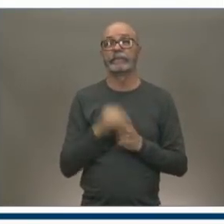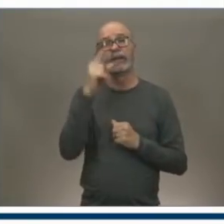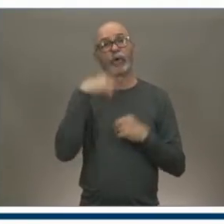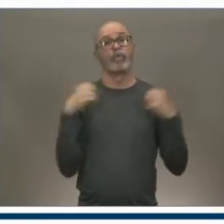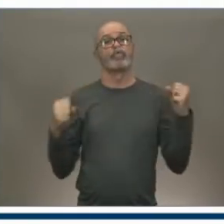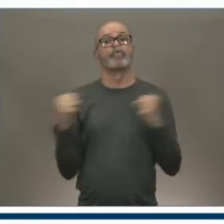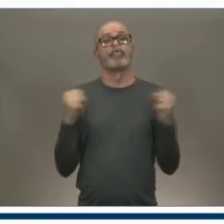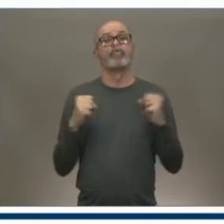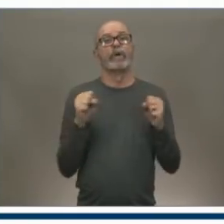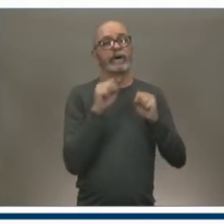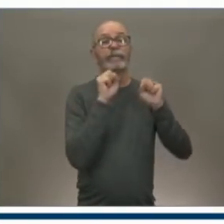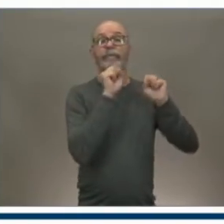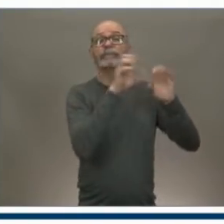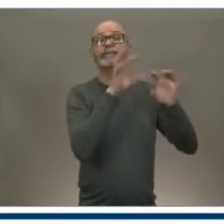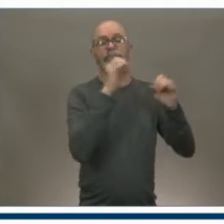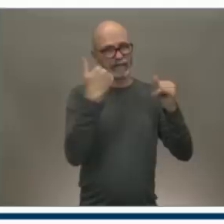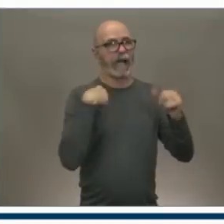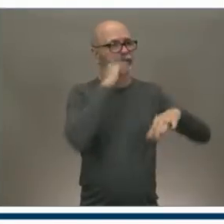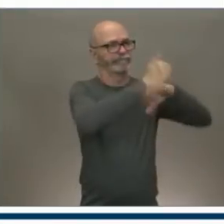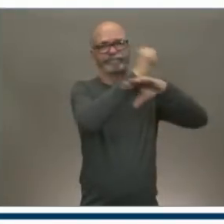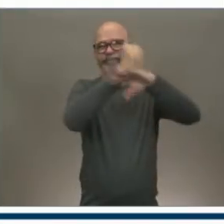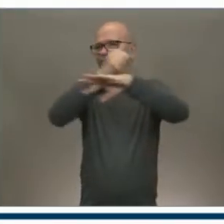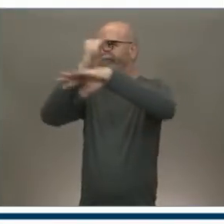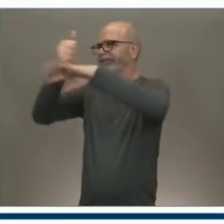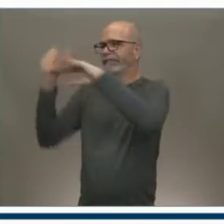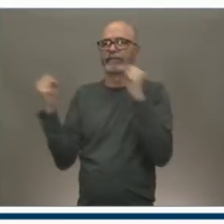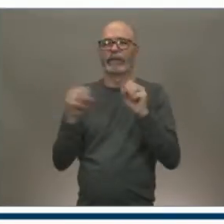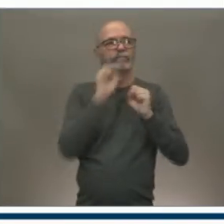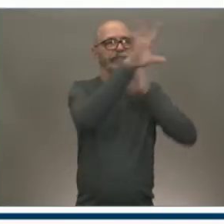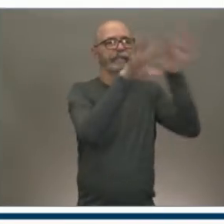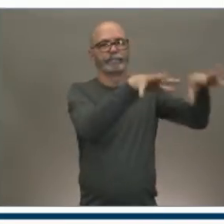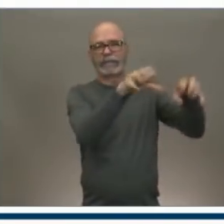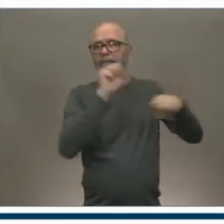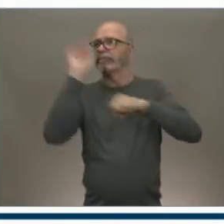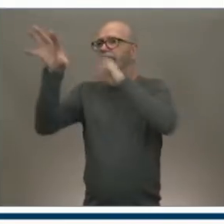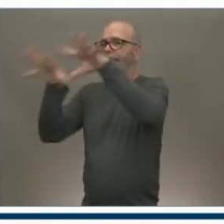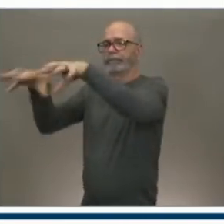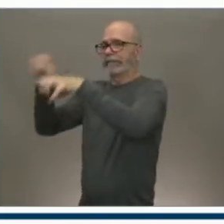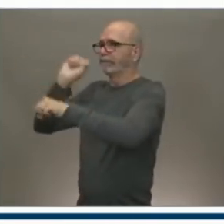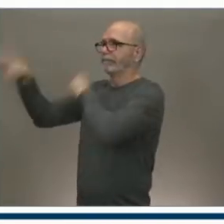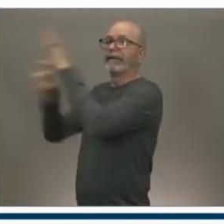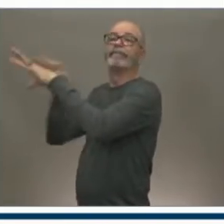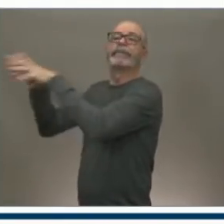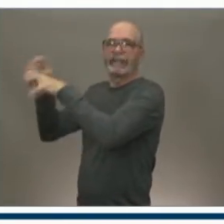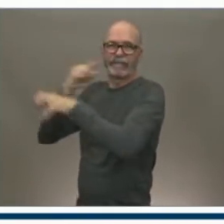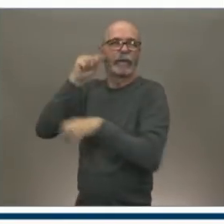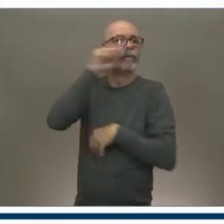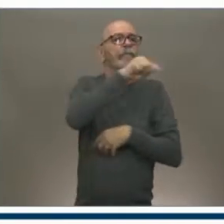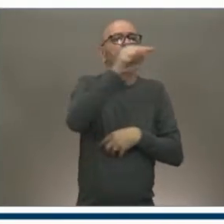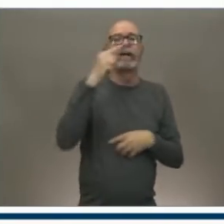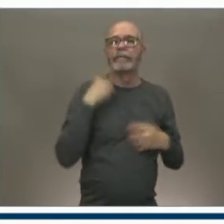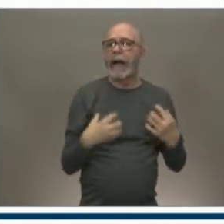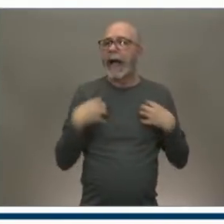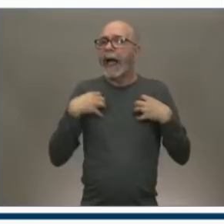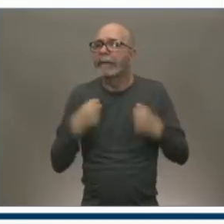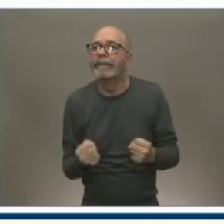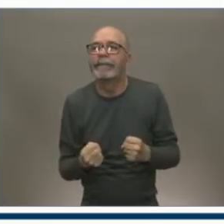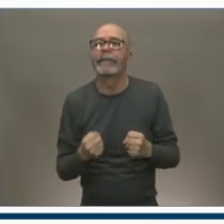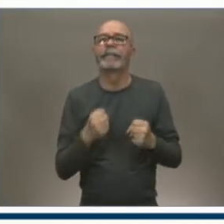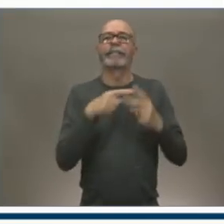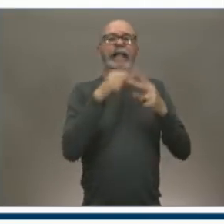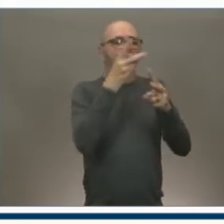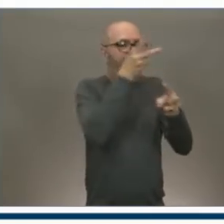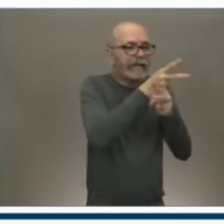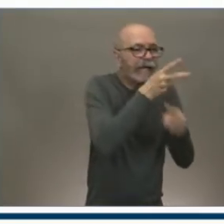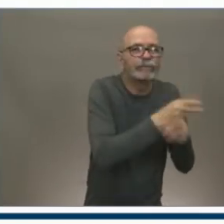the province. These sites will continue to feed our 8 healthcare worker clinics, and the clinics receive vaccine